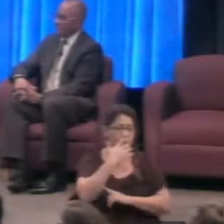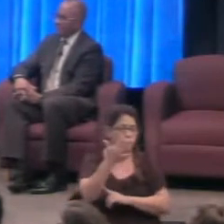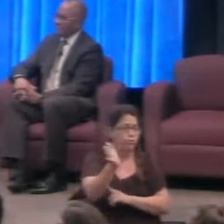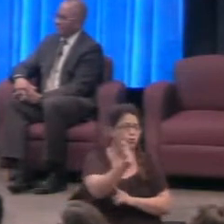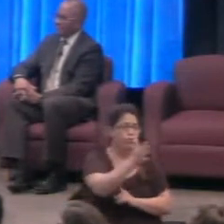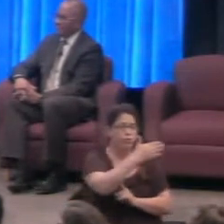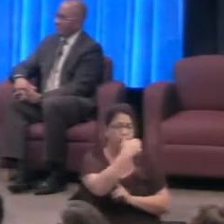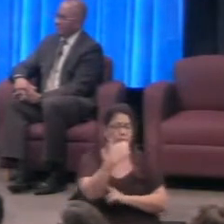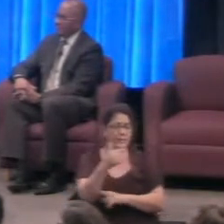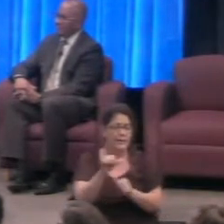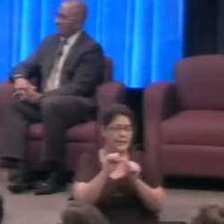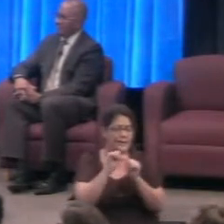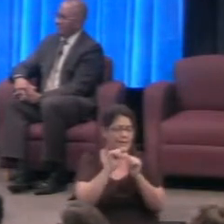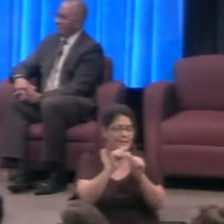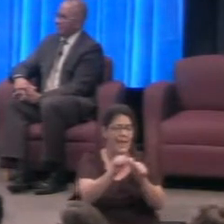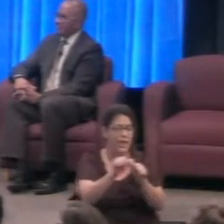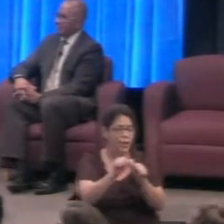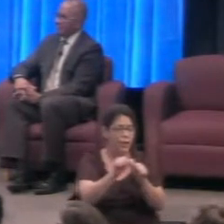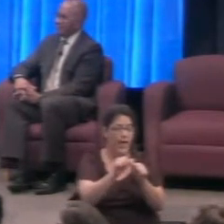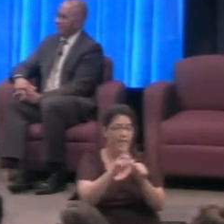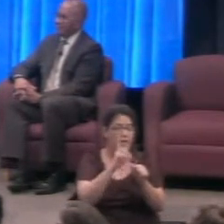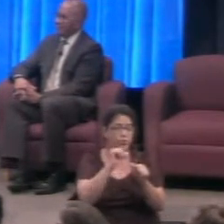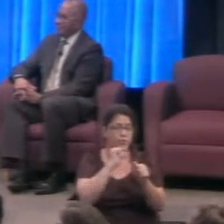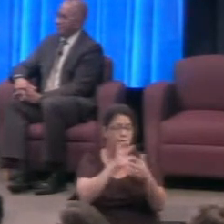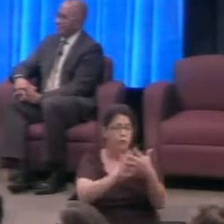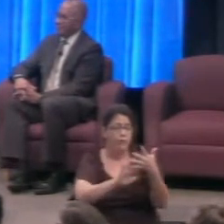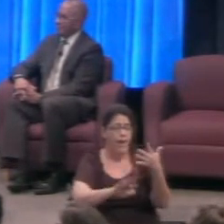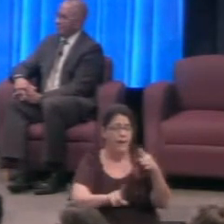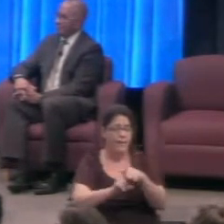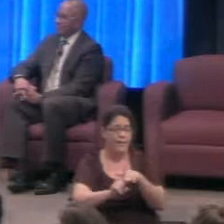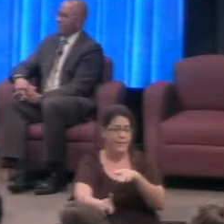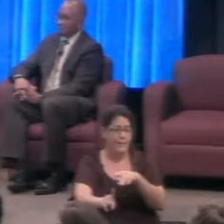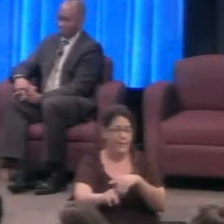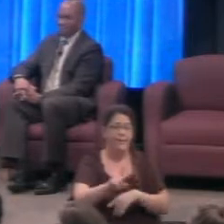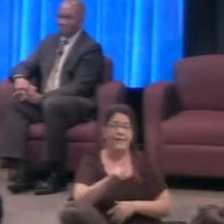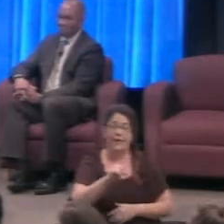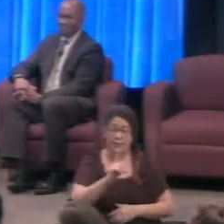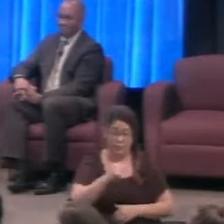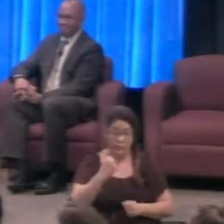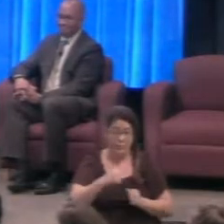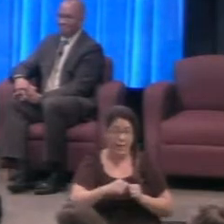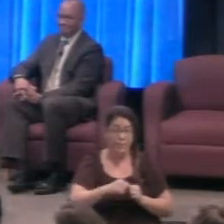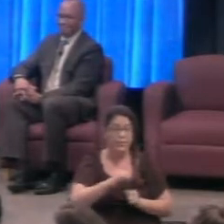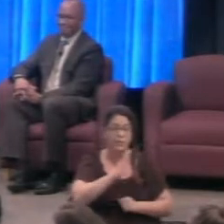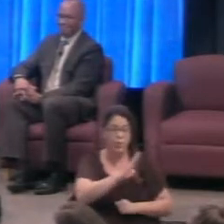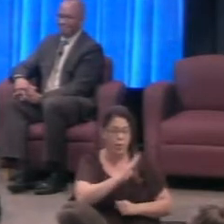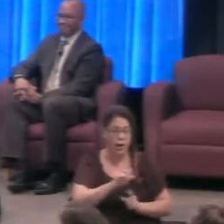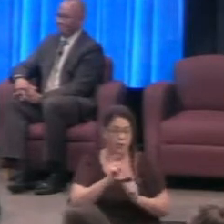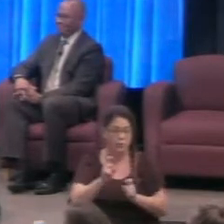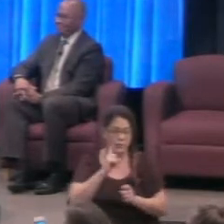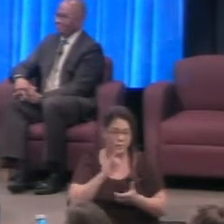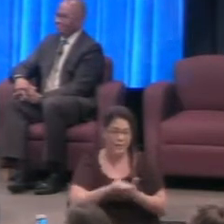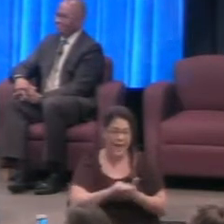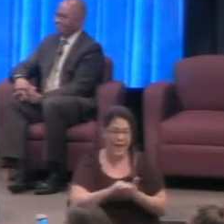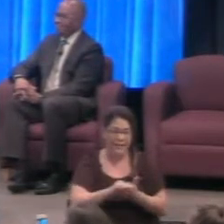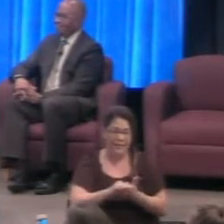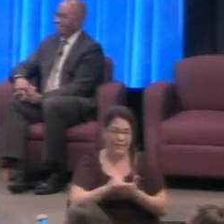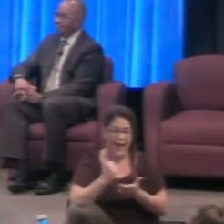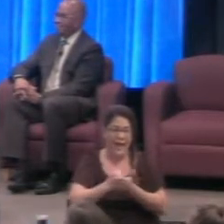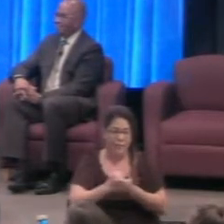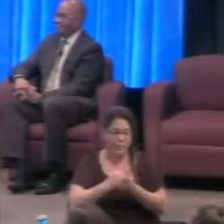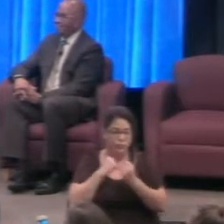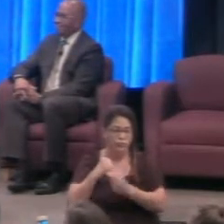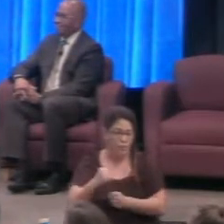fly, and they don't run, in part because of your contributions to this nation. Thank you so much, Gary. Here's